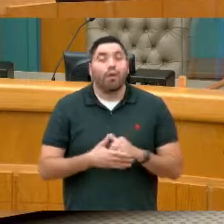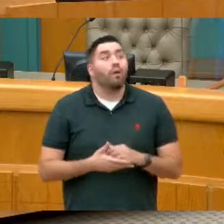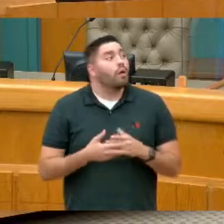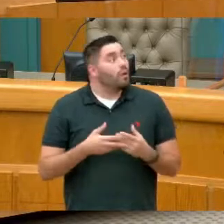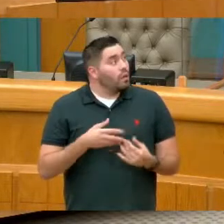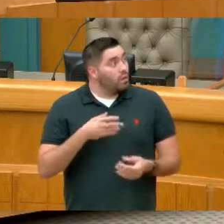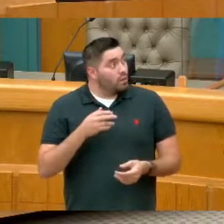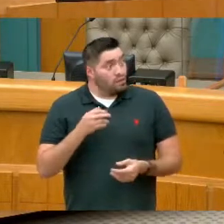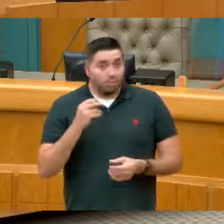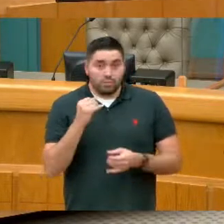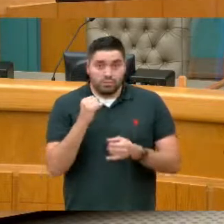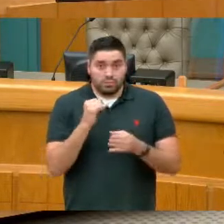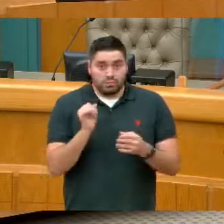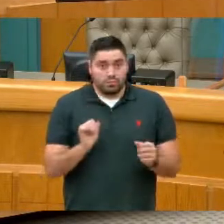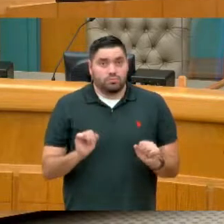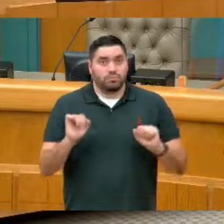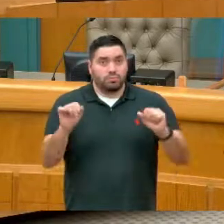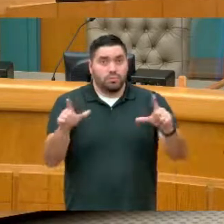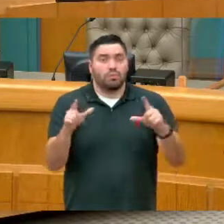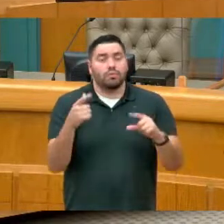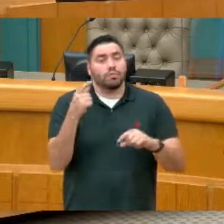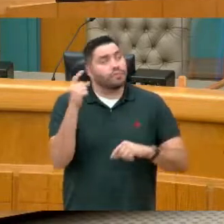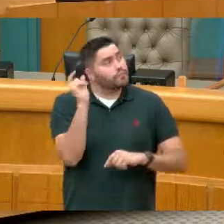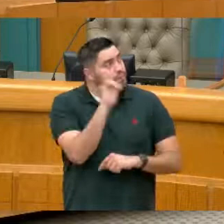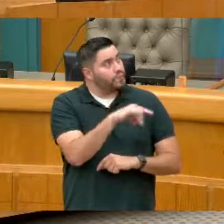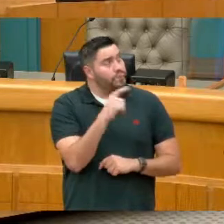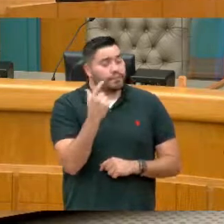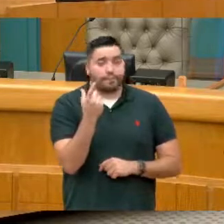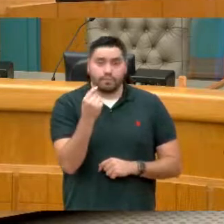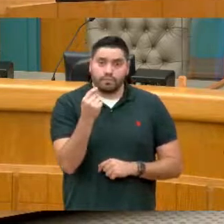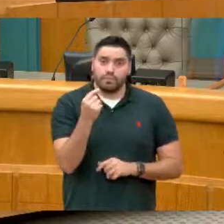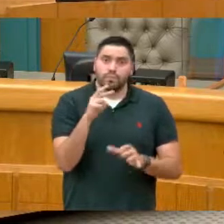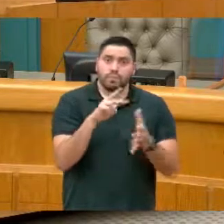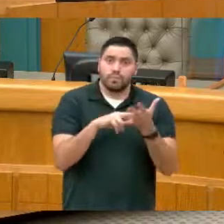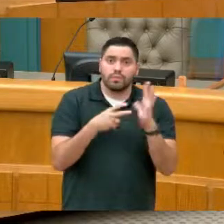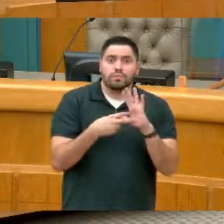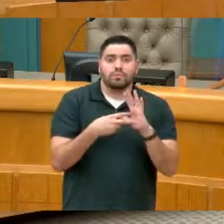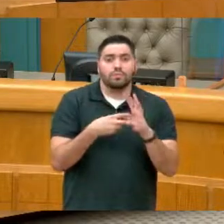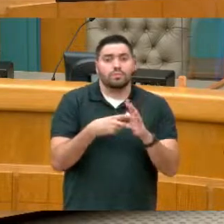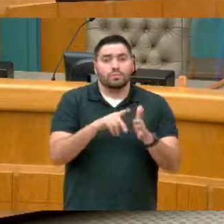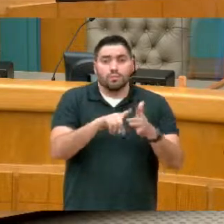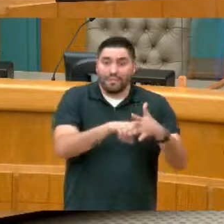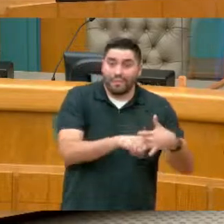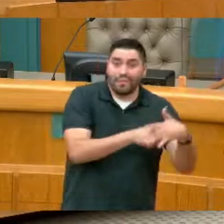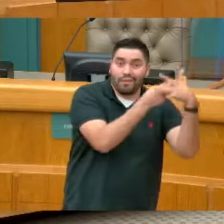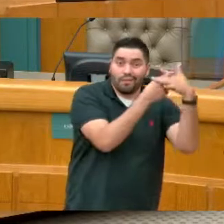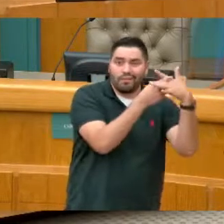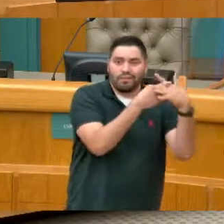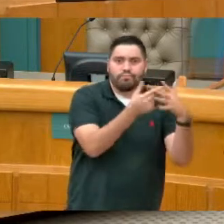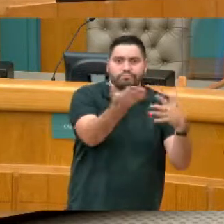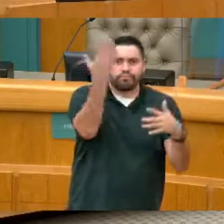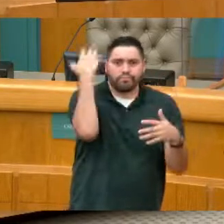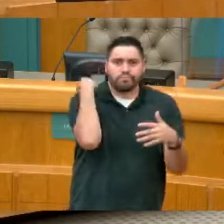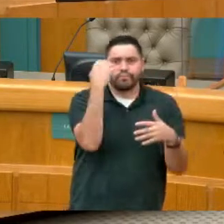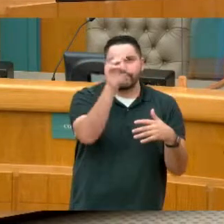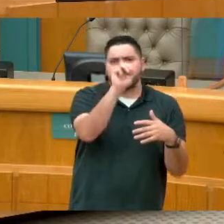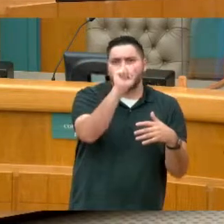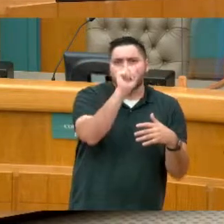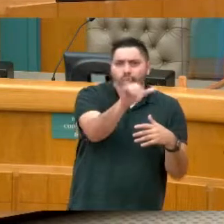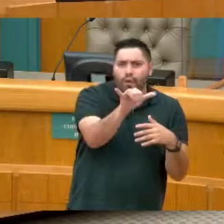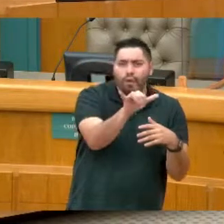cases with the death that we had today. And our condolences do go out to the family that lost their loved one